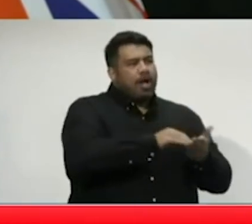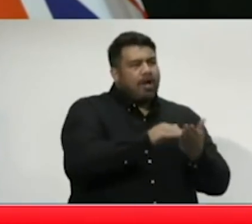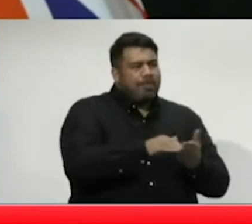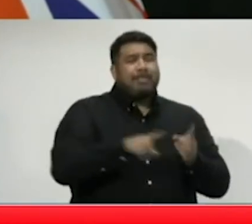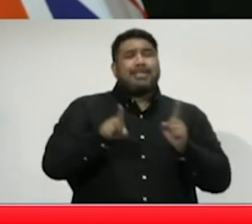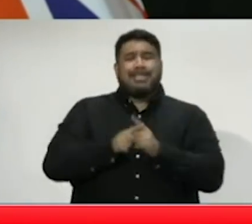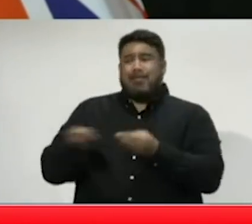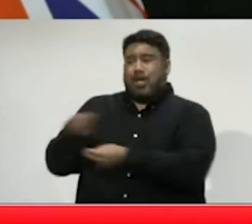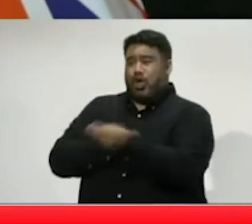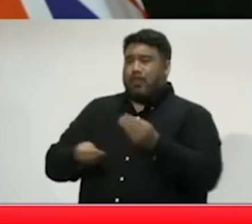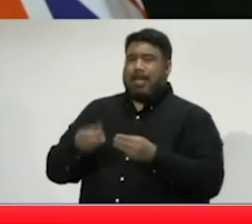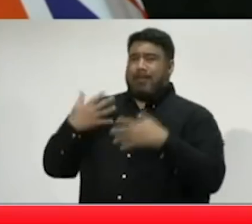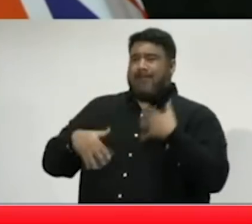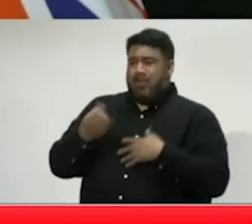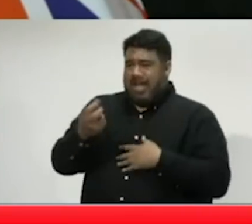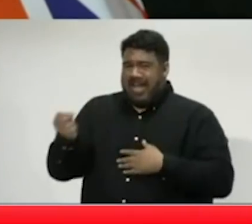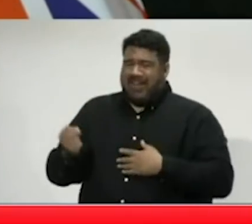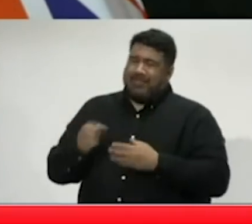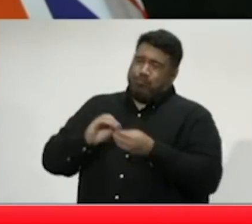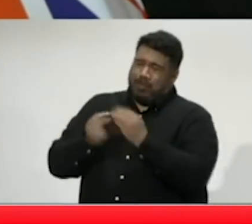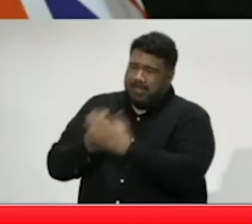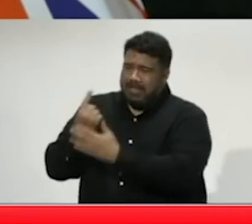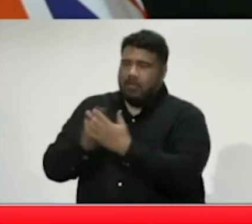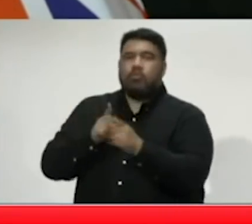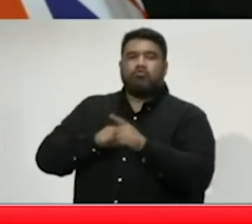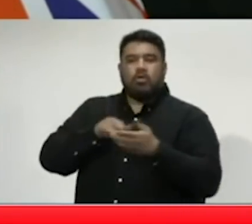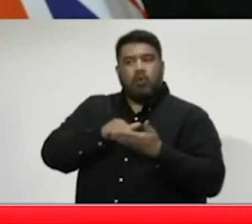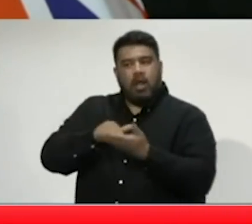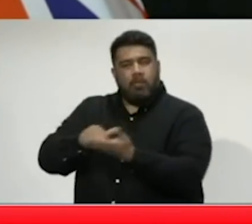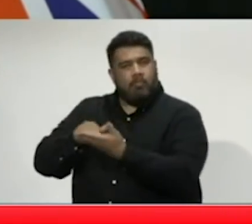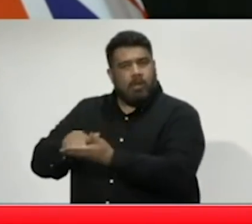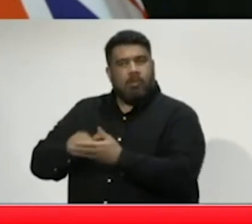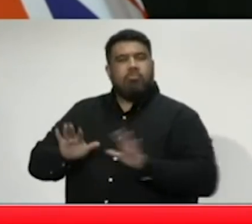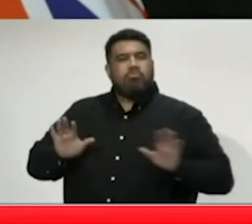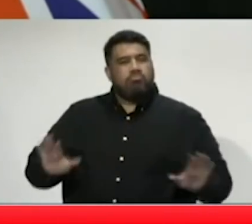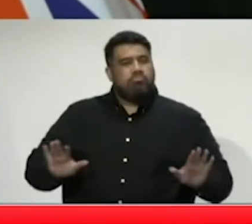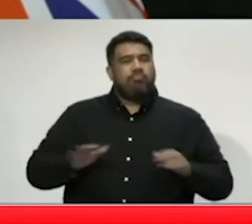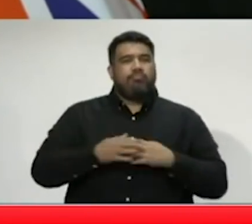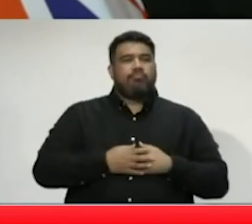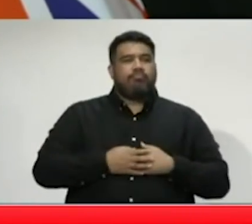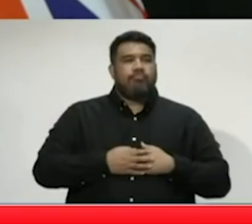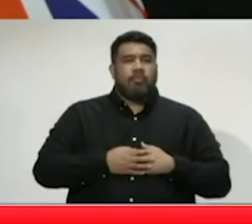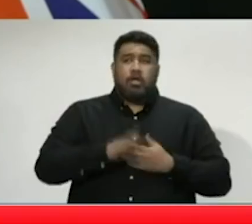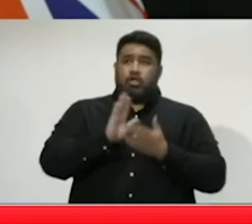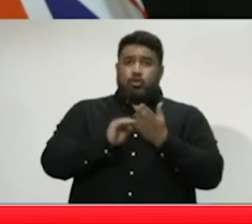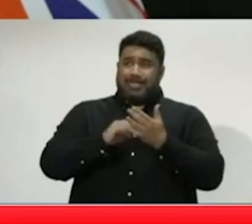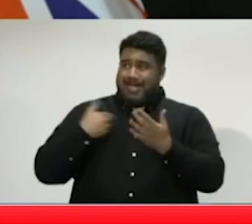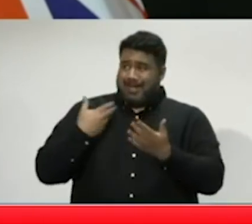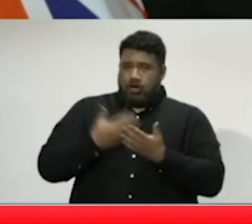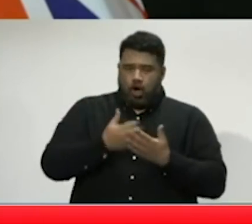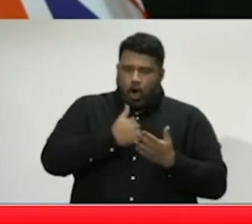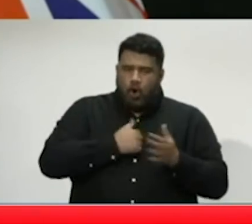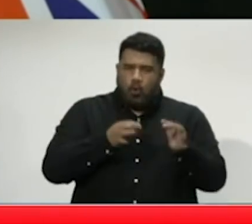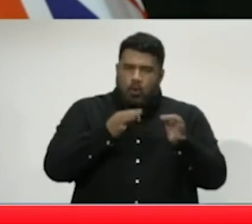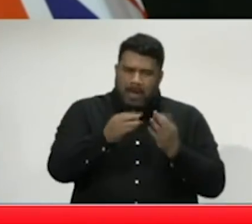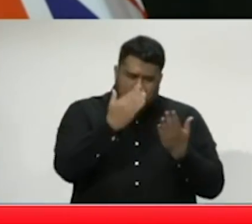our response, we've made decisions based on what is best for New Zealand and followed our own plan and our own path, and we do that again.